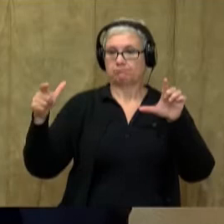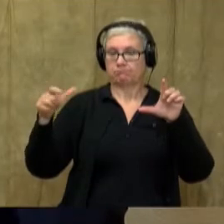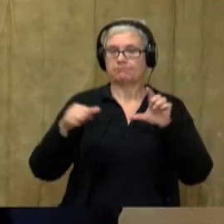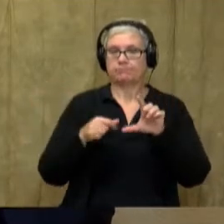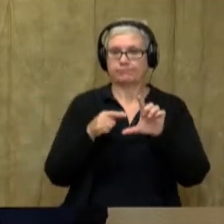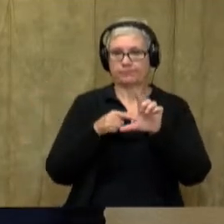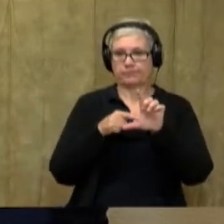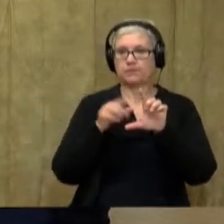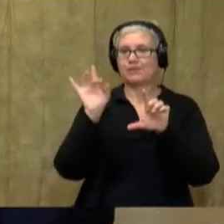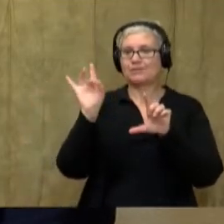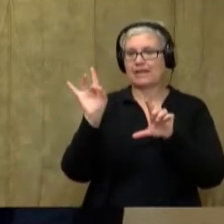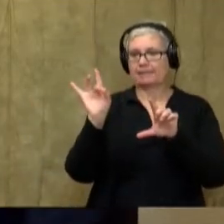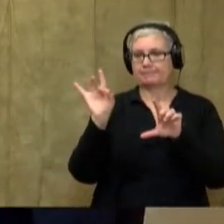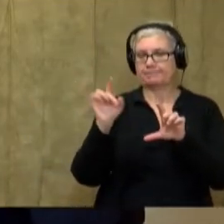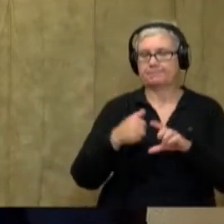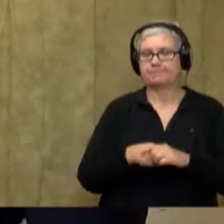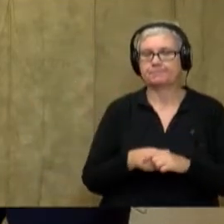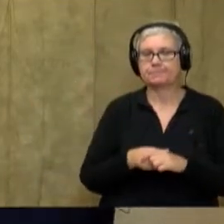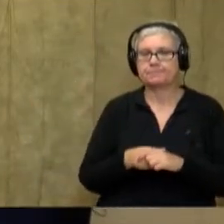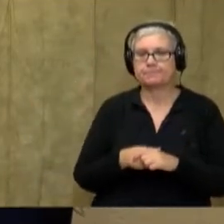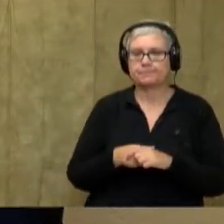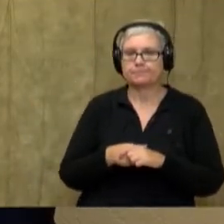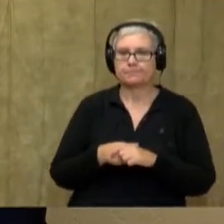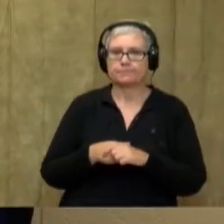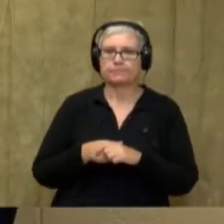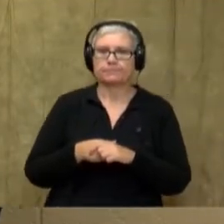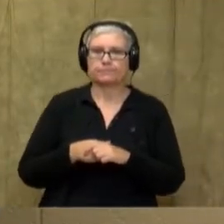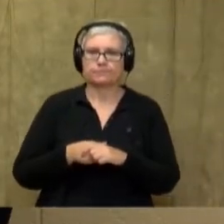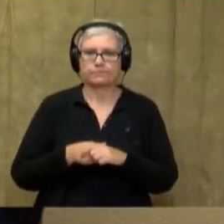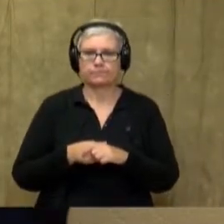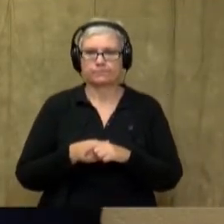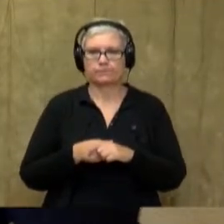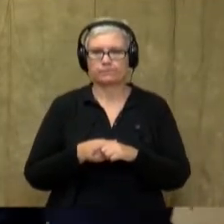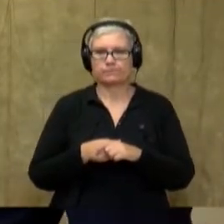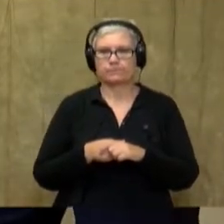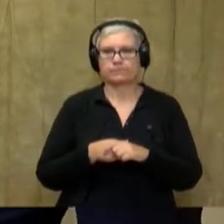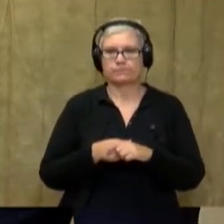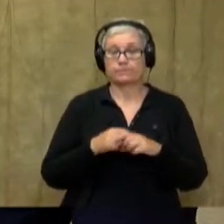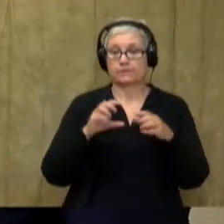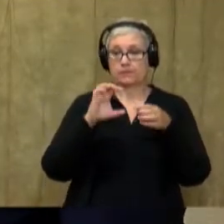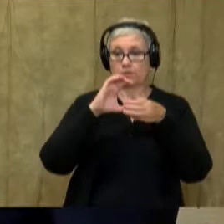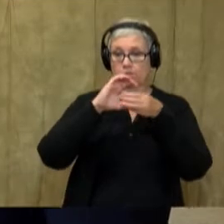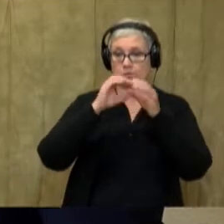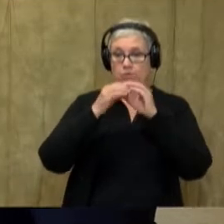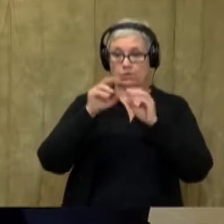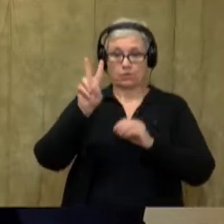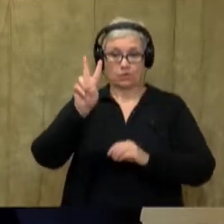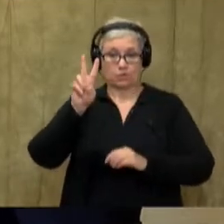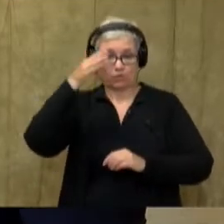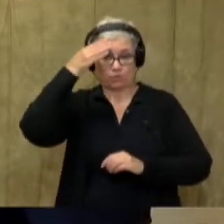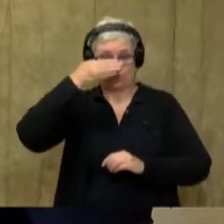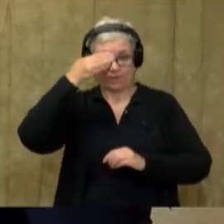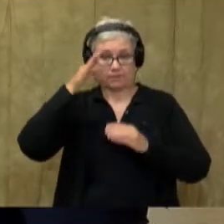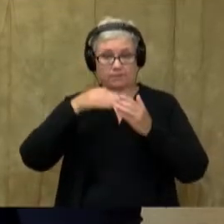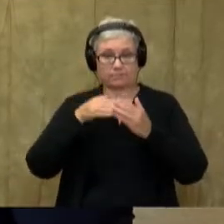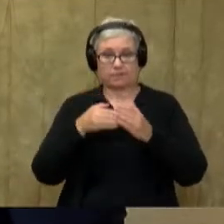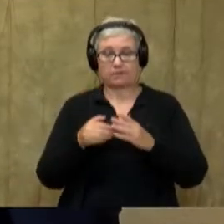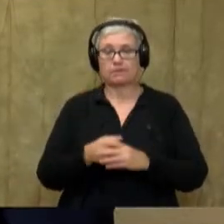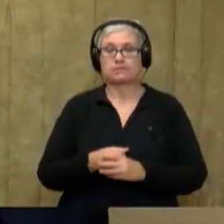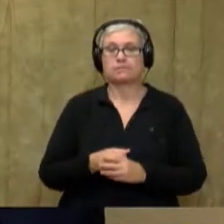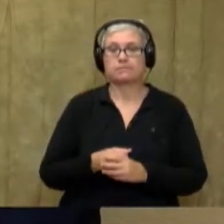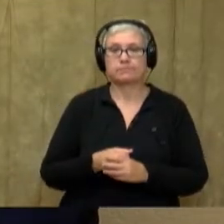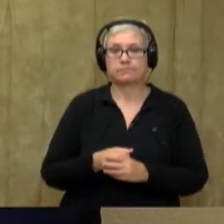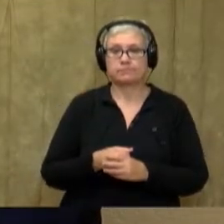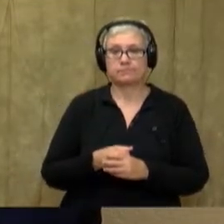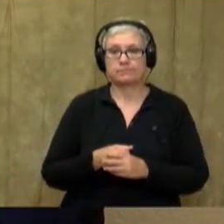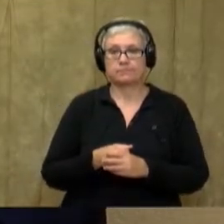So there are 8 of those. When I'm looking at the cubes who have just 2 faces painted, what we see here